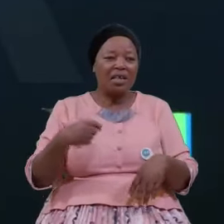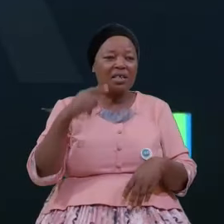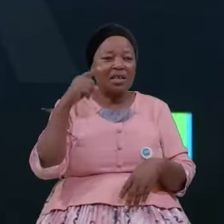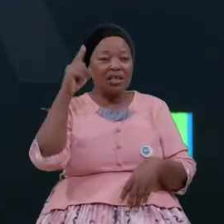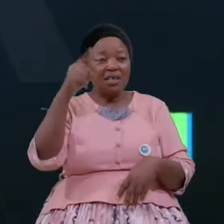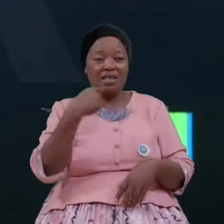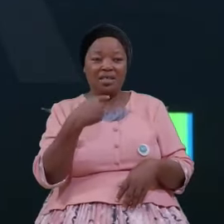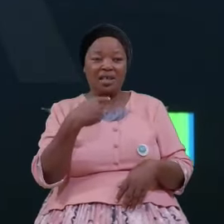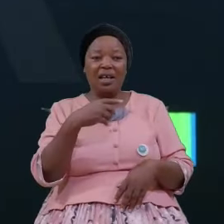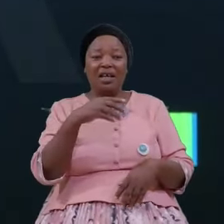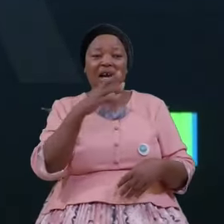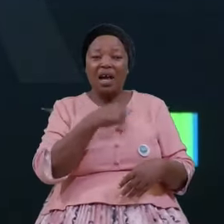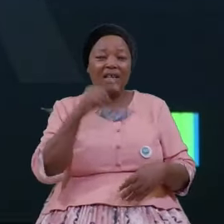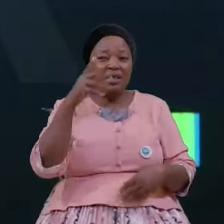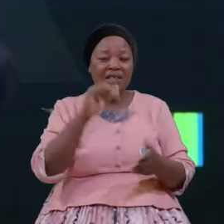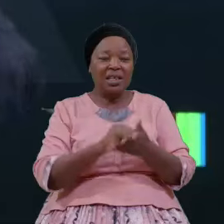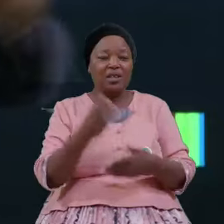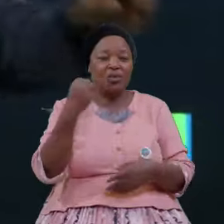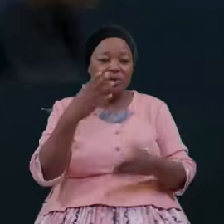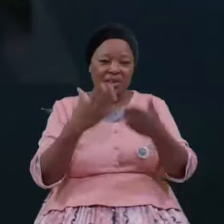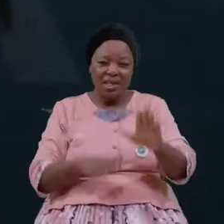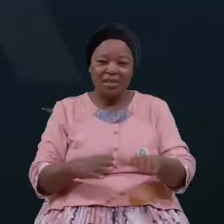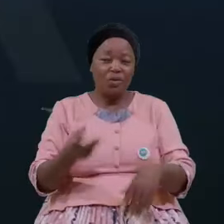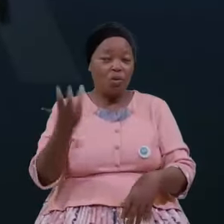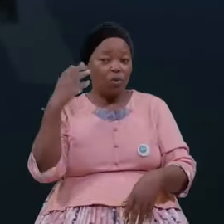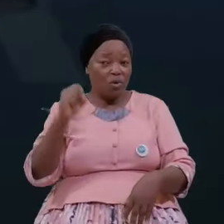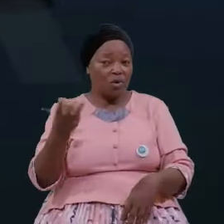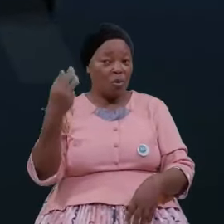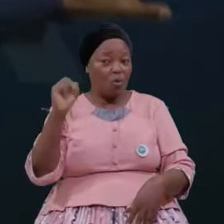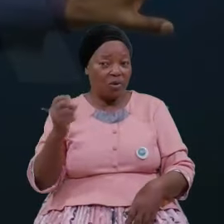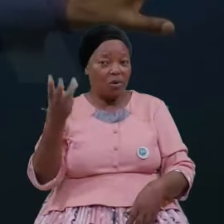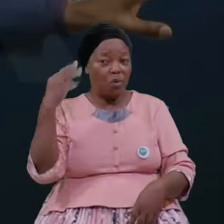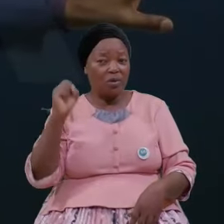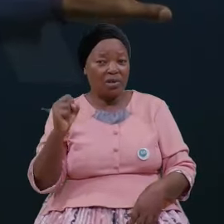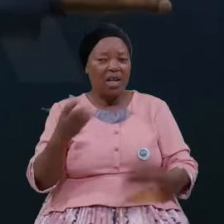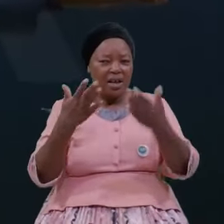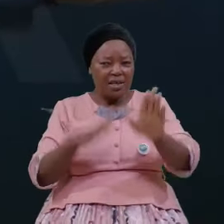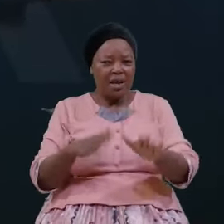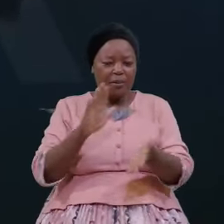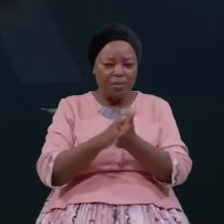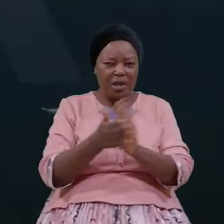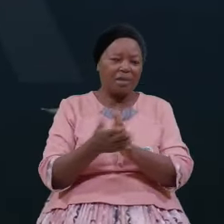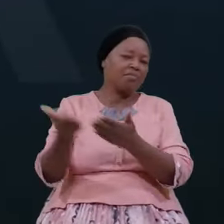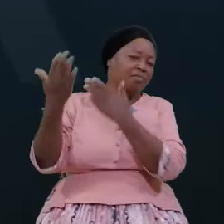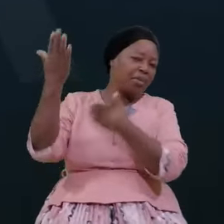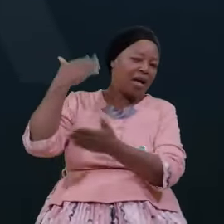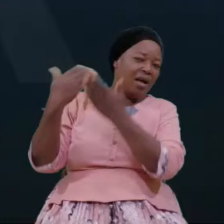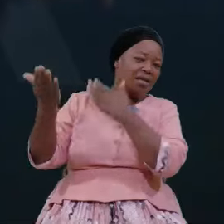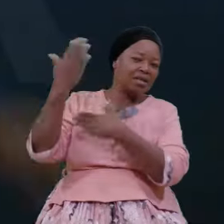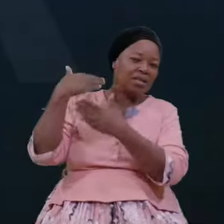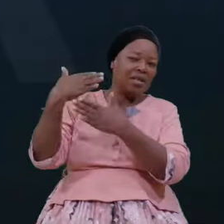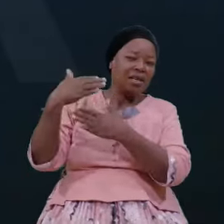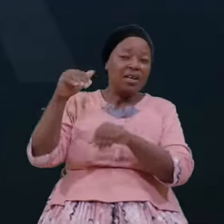that was dead, was death became past tense. Your life,